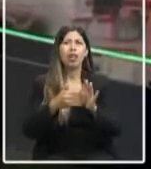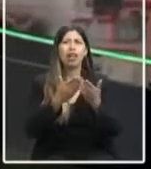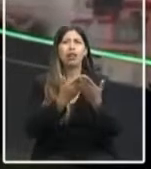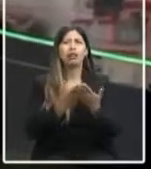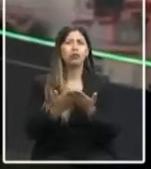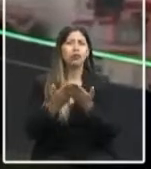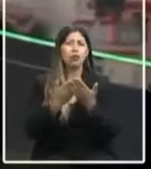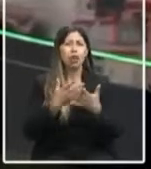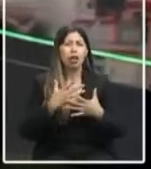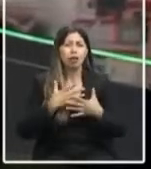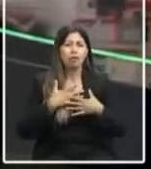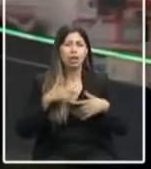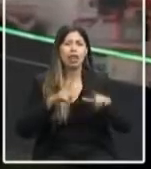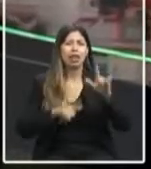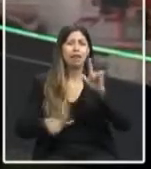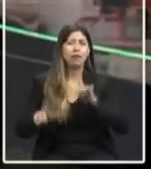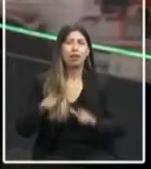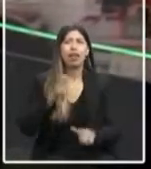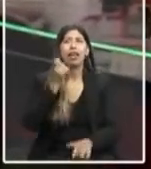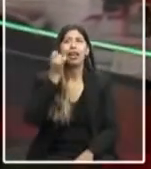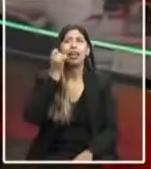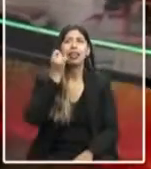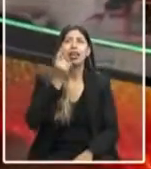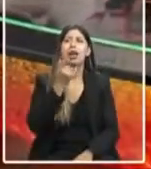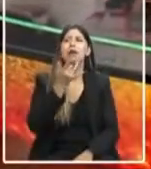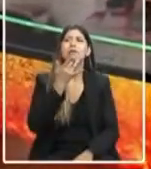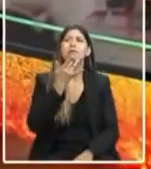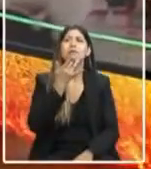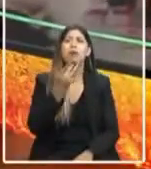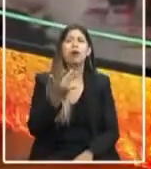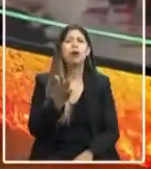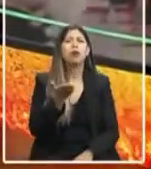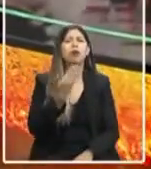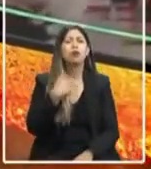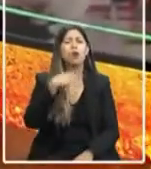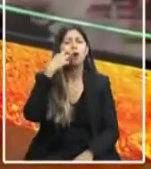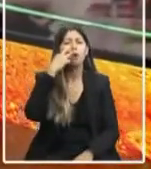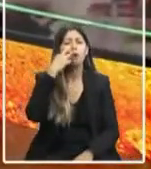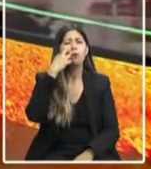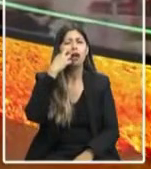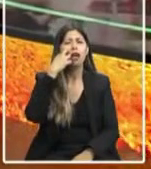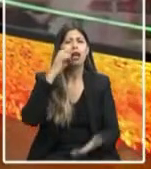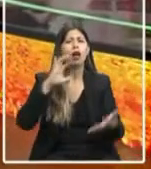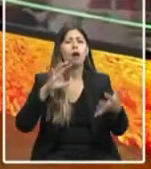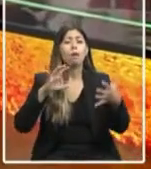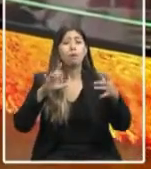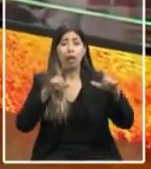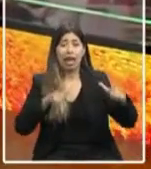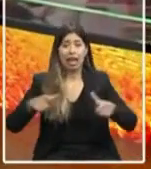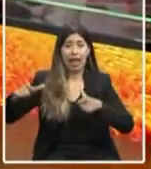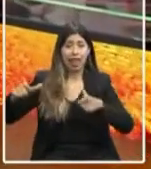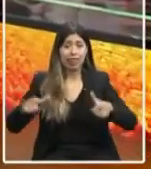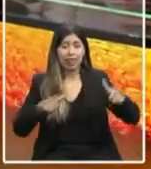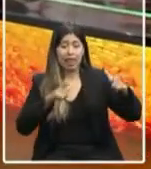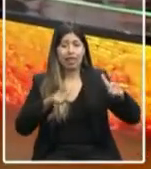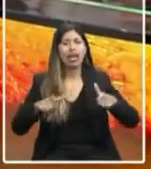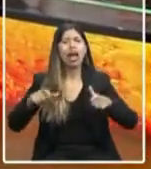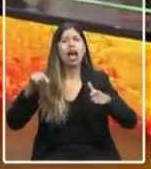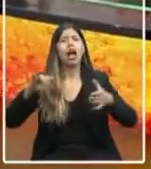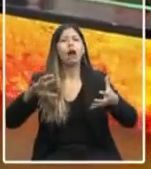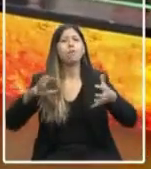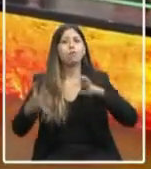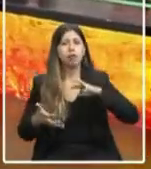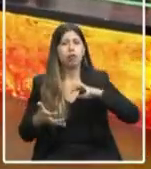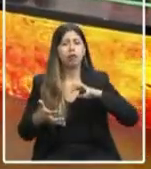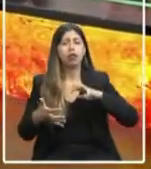why modern humans suffer from hip fracture even when it's not osteoporotic. So they, with the transition